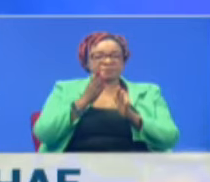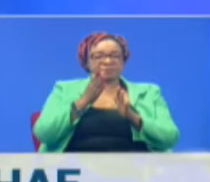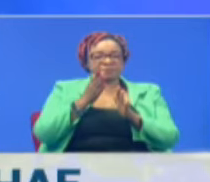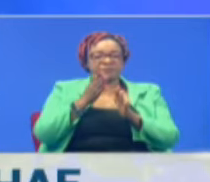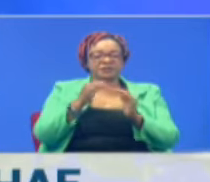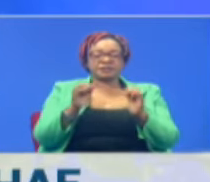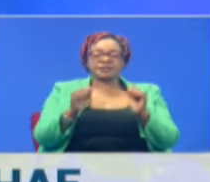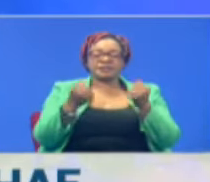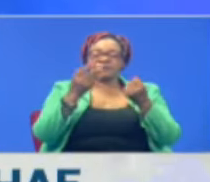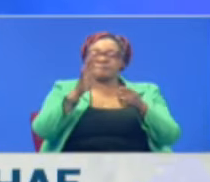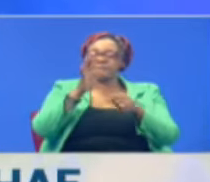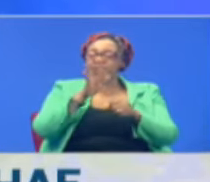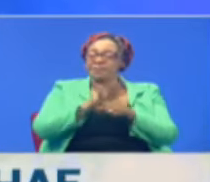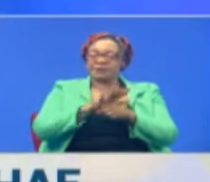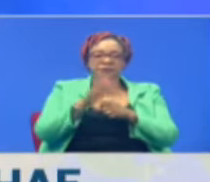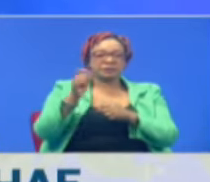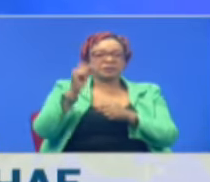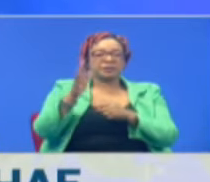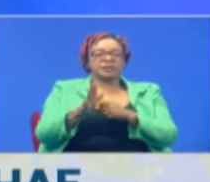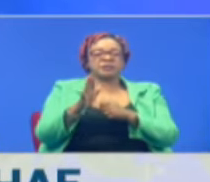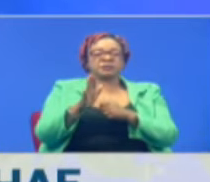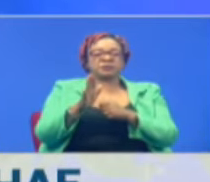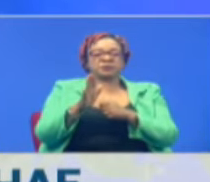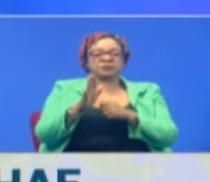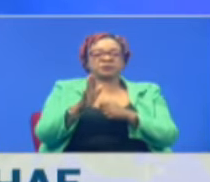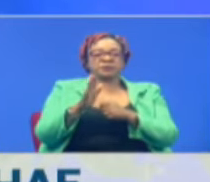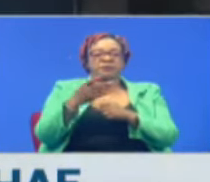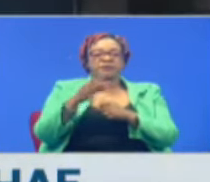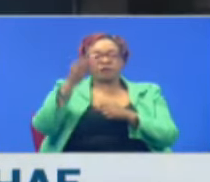Kenyans to acquire education.